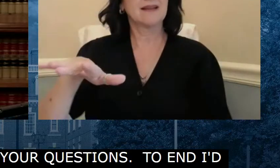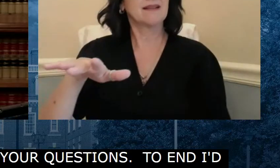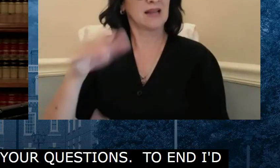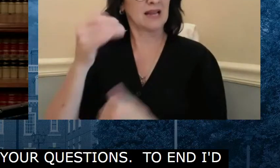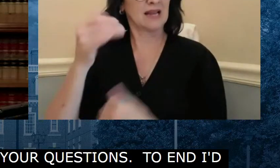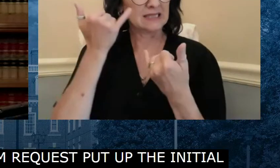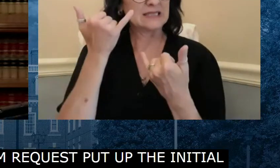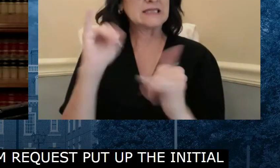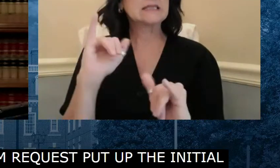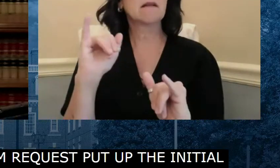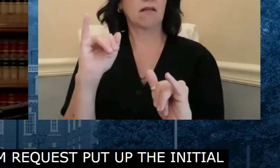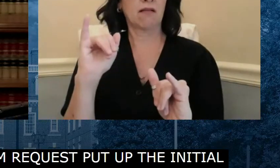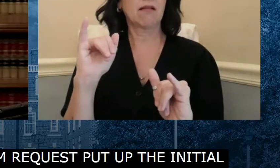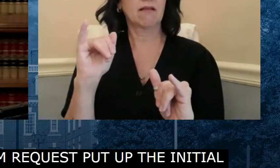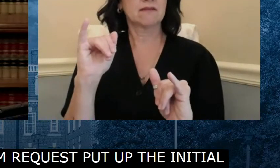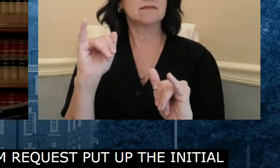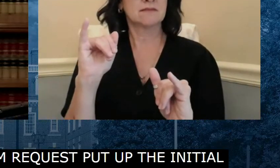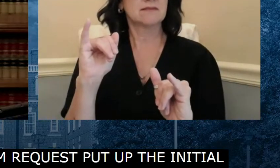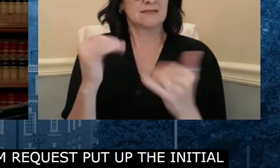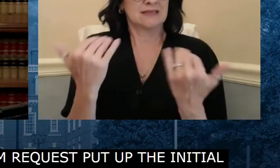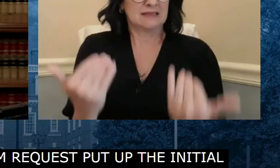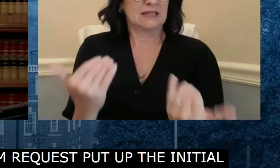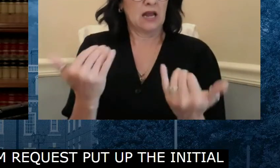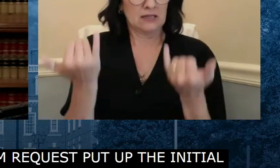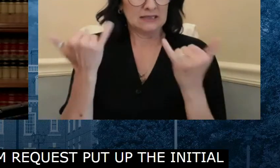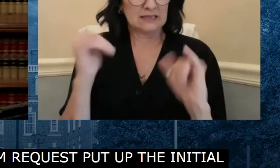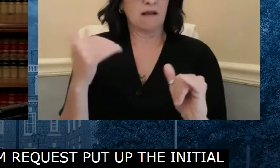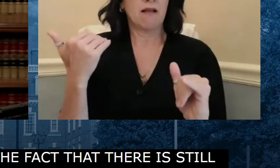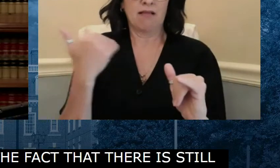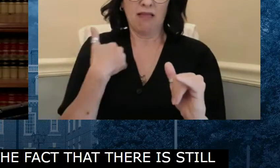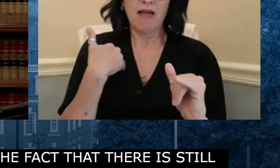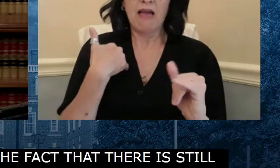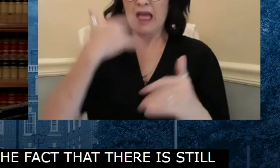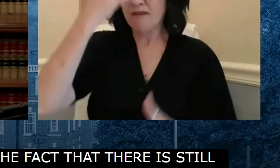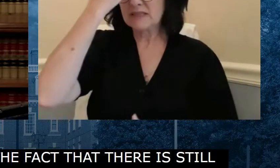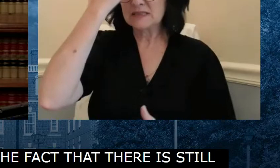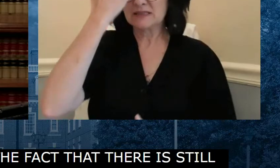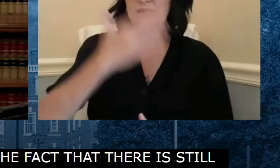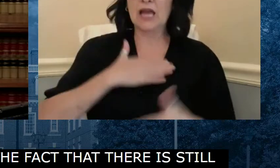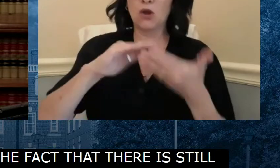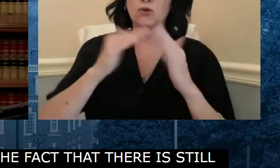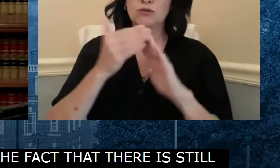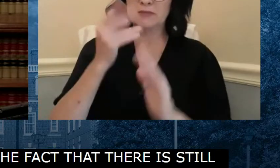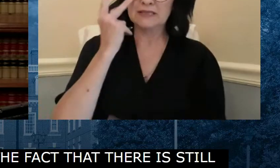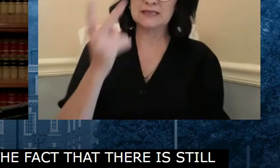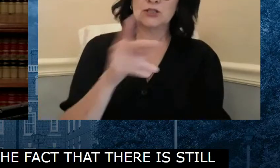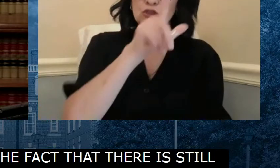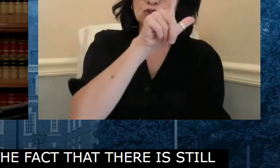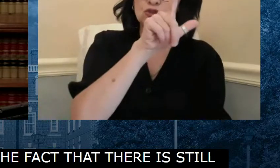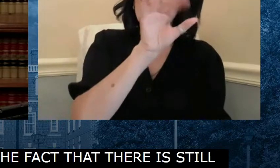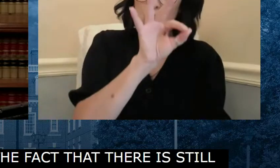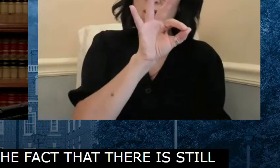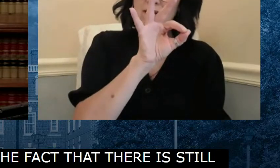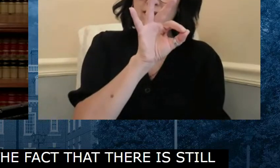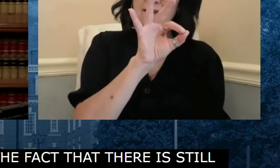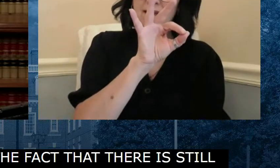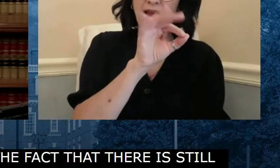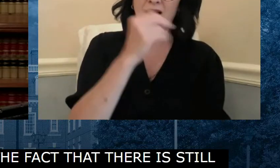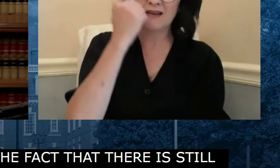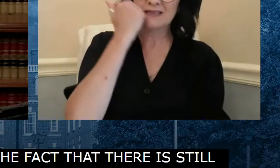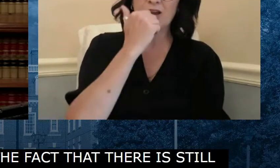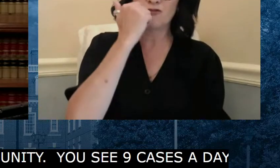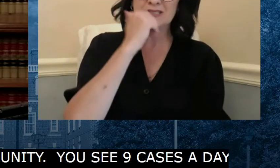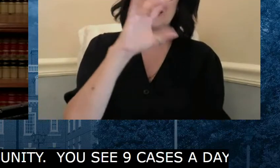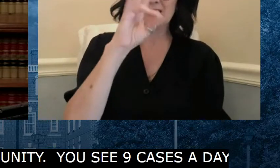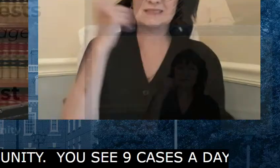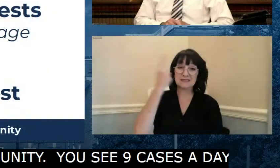is presence of COVID-19 in our community. You see 29 cases a day on a 7-day